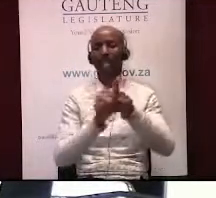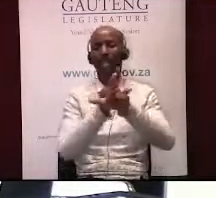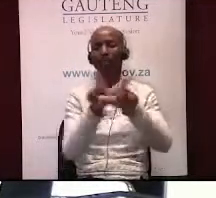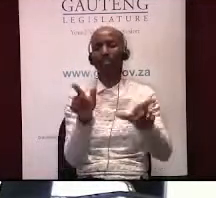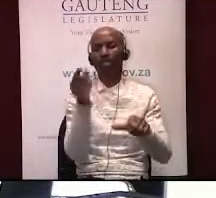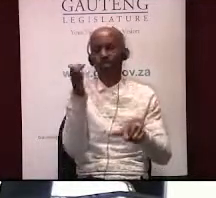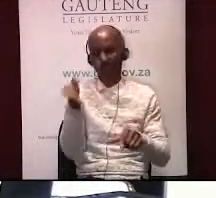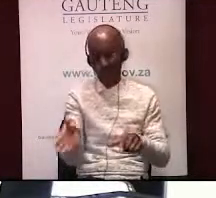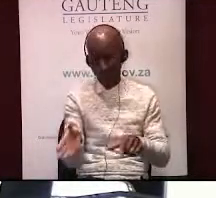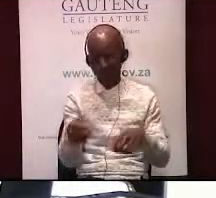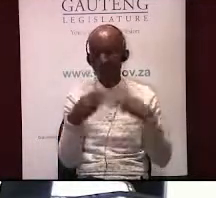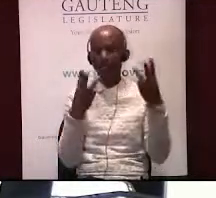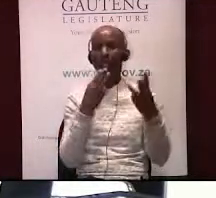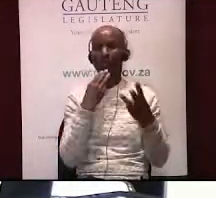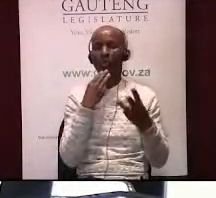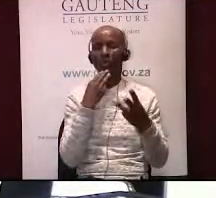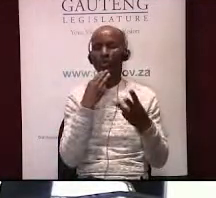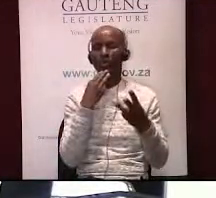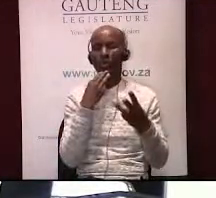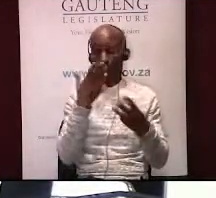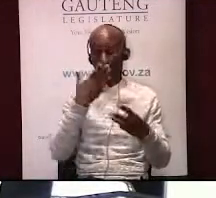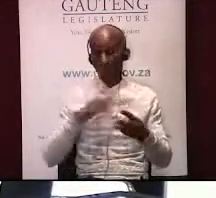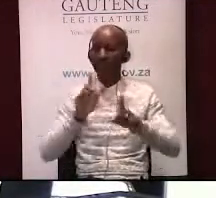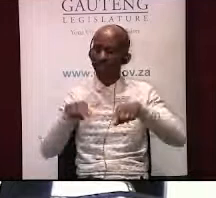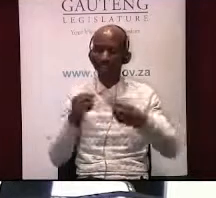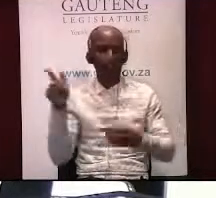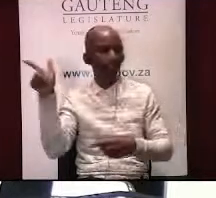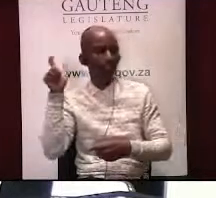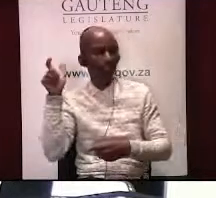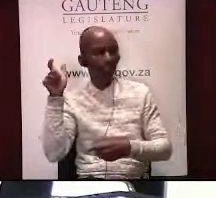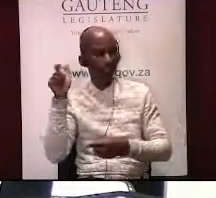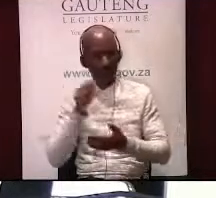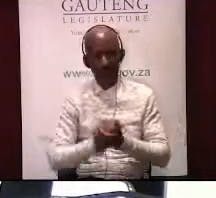language for those that cannot hear.